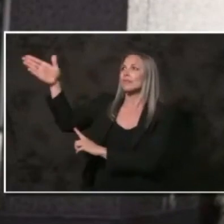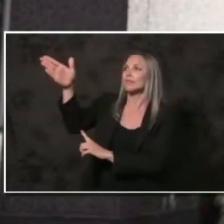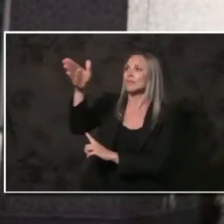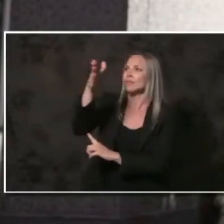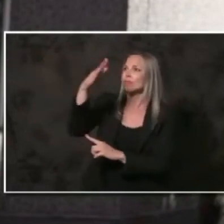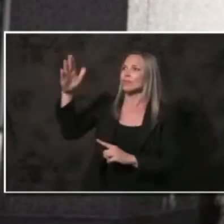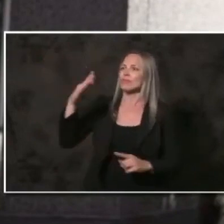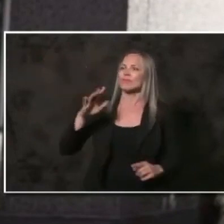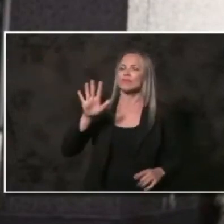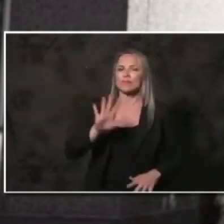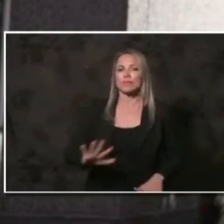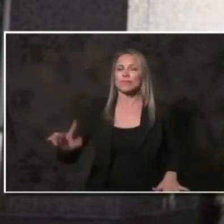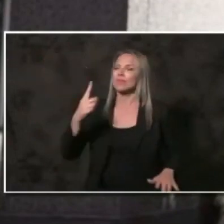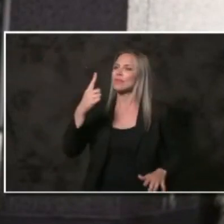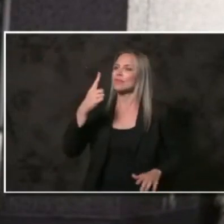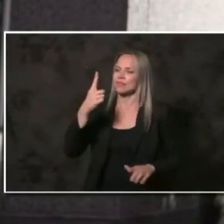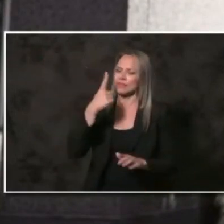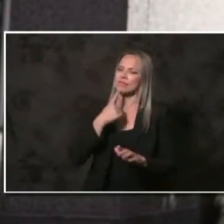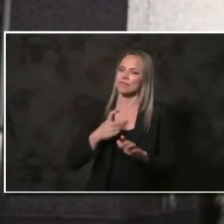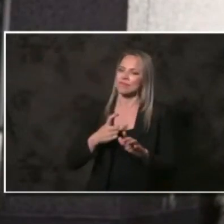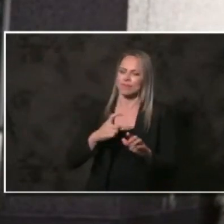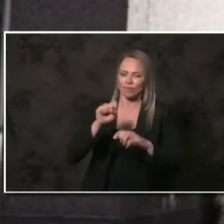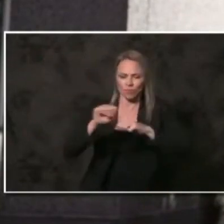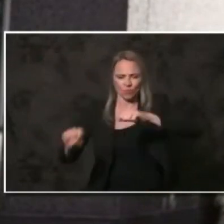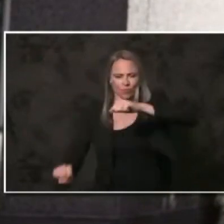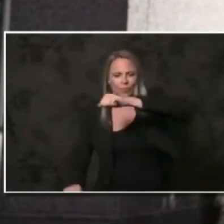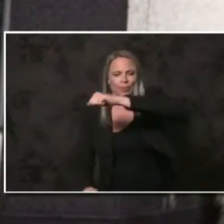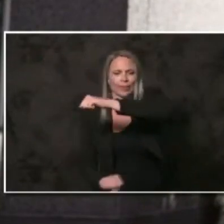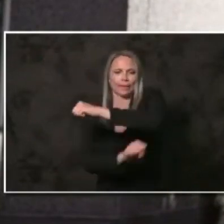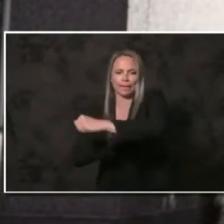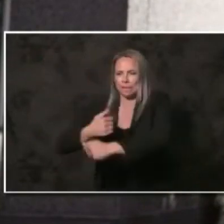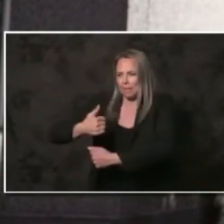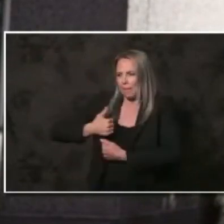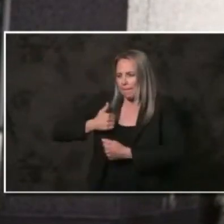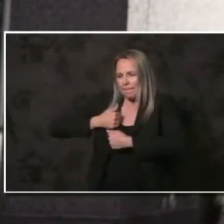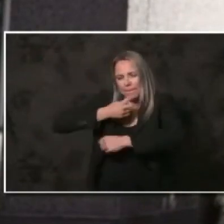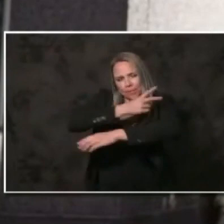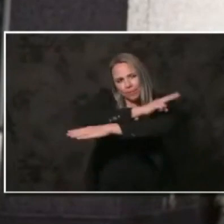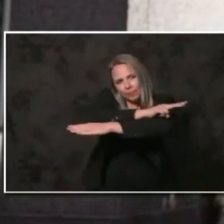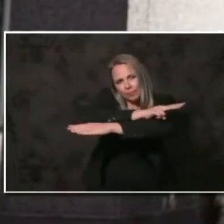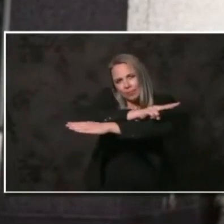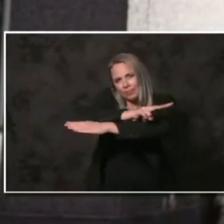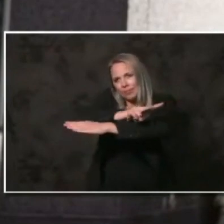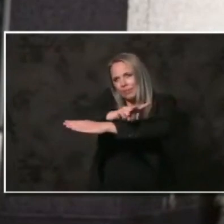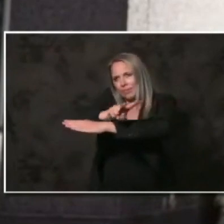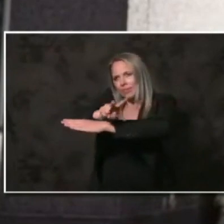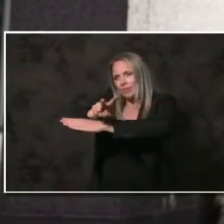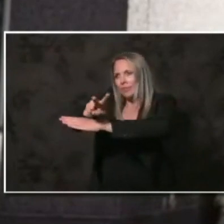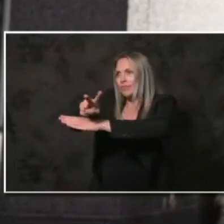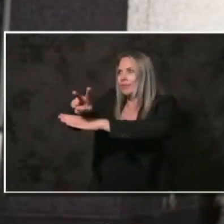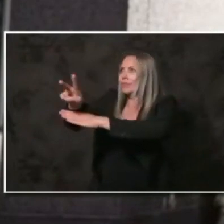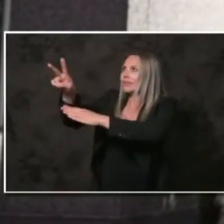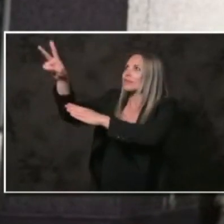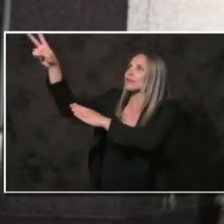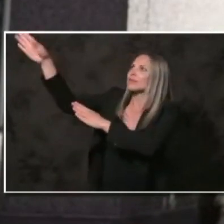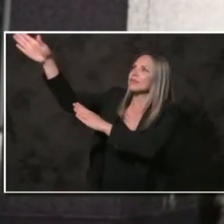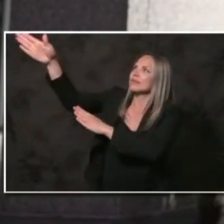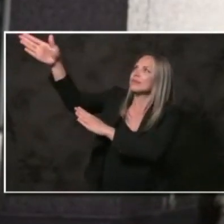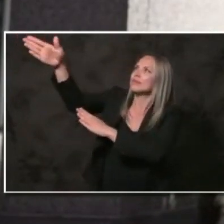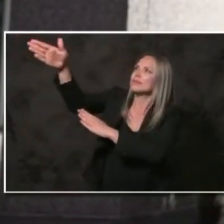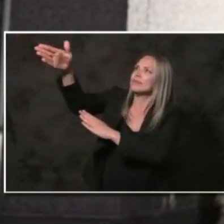All the ramparts we watched were so